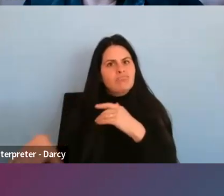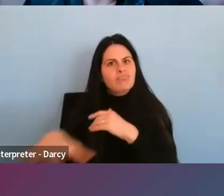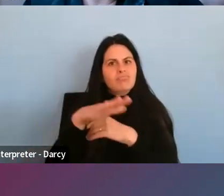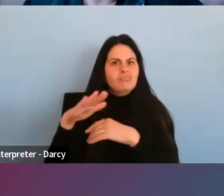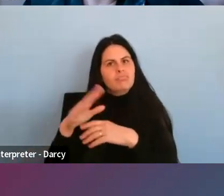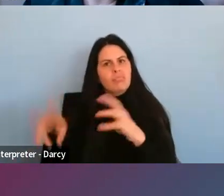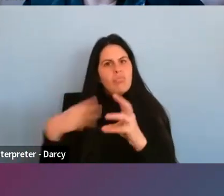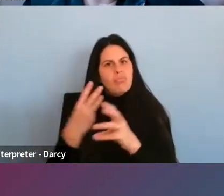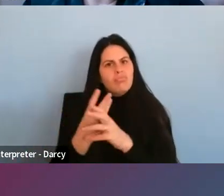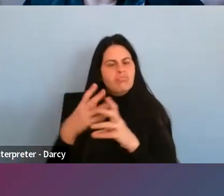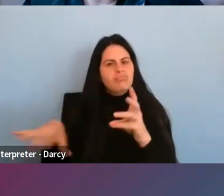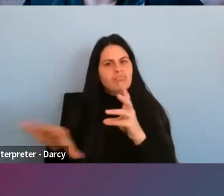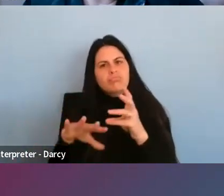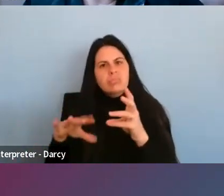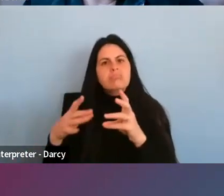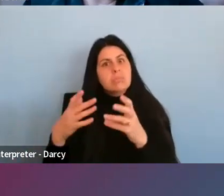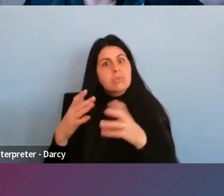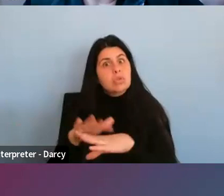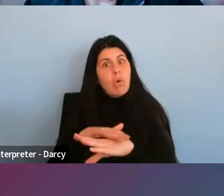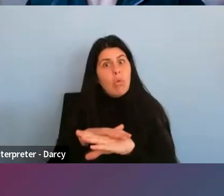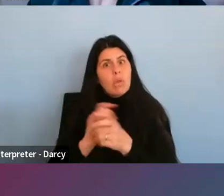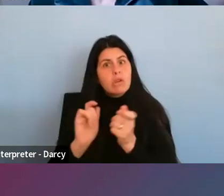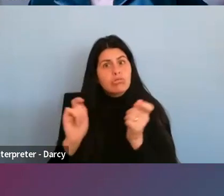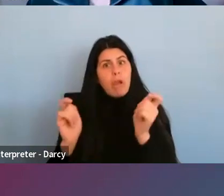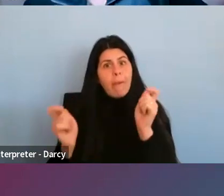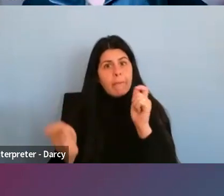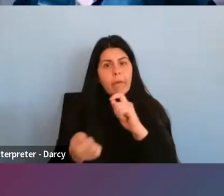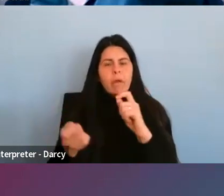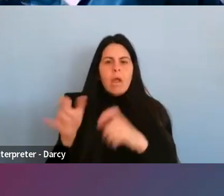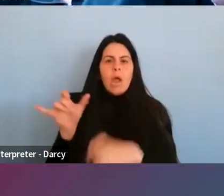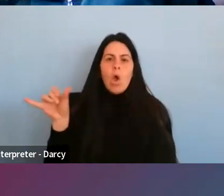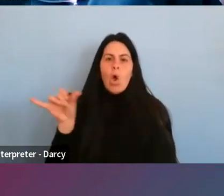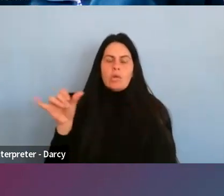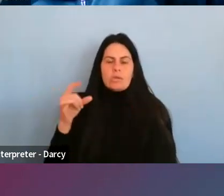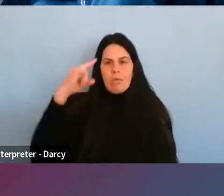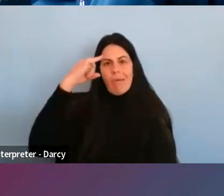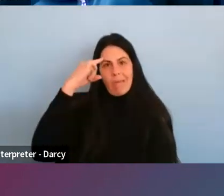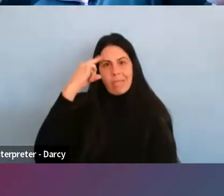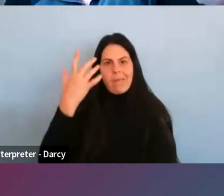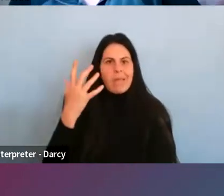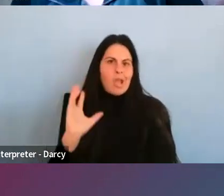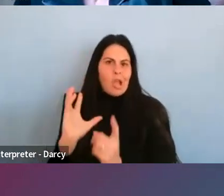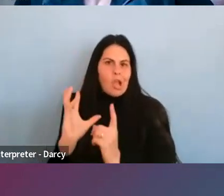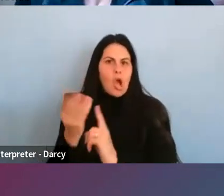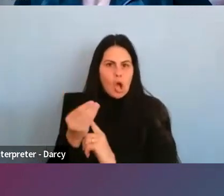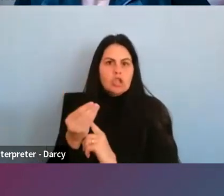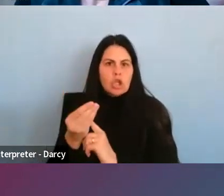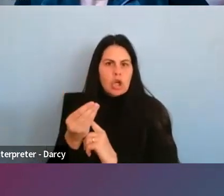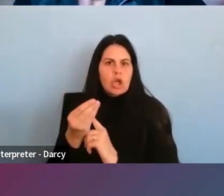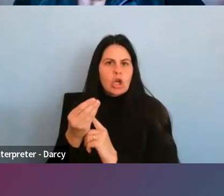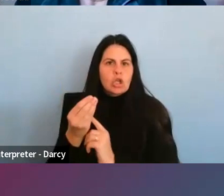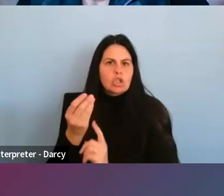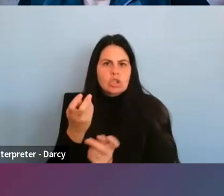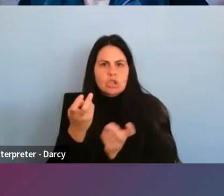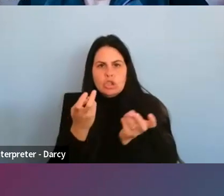changing. I also think that there is a culture shift that should